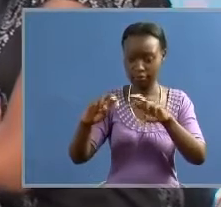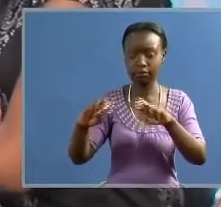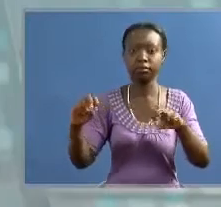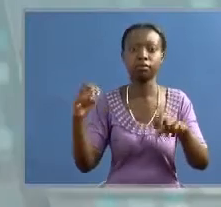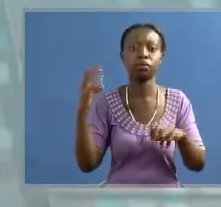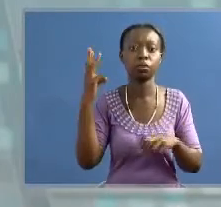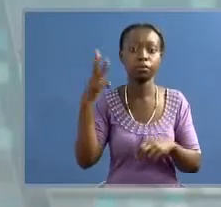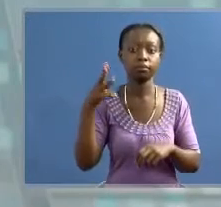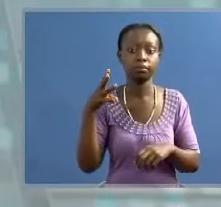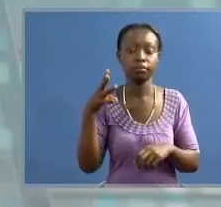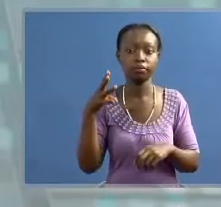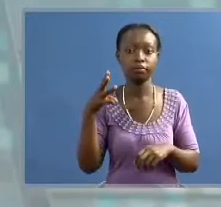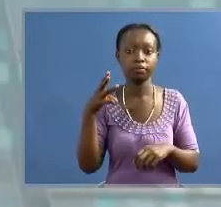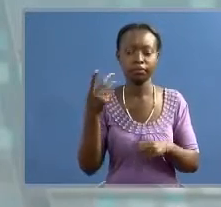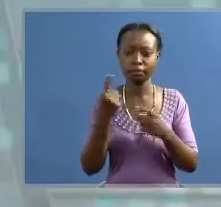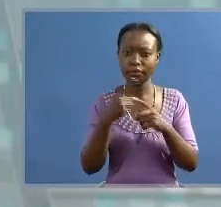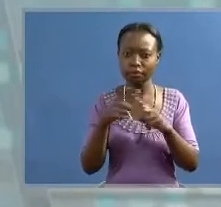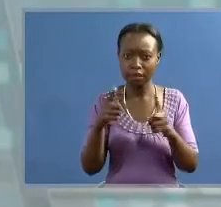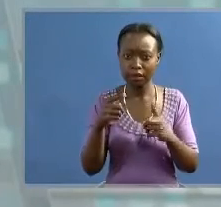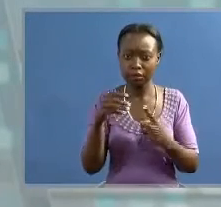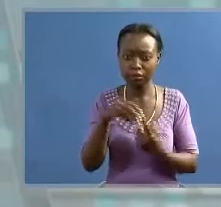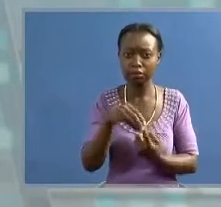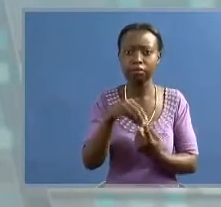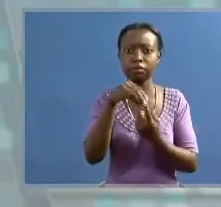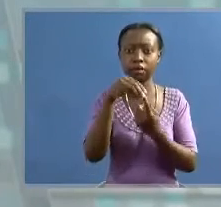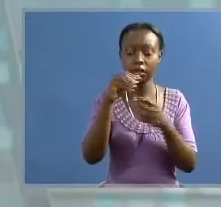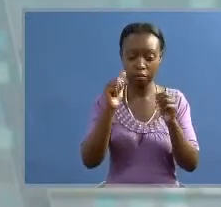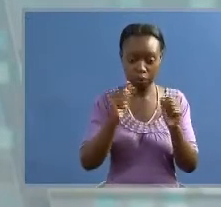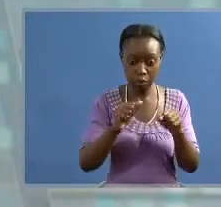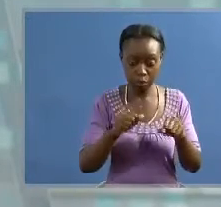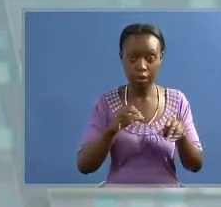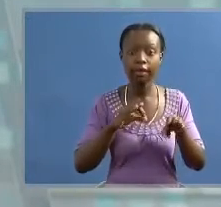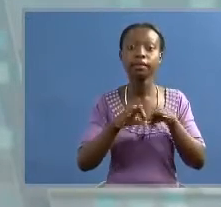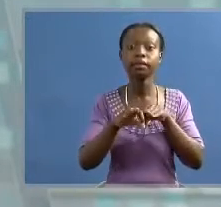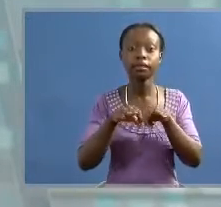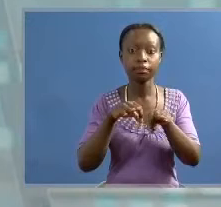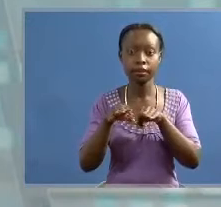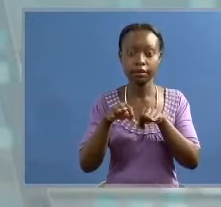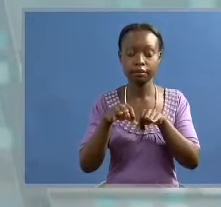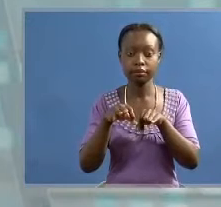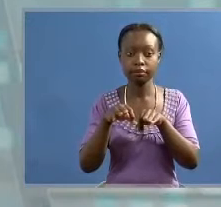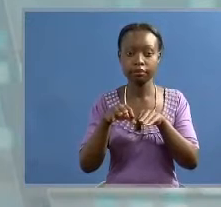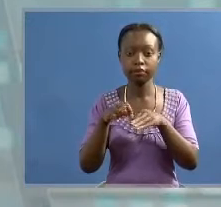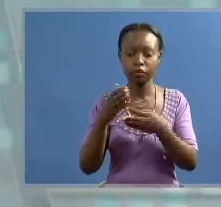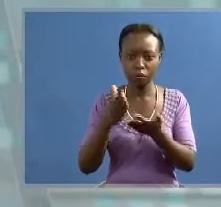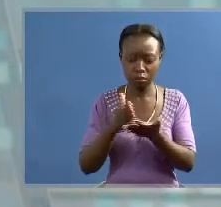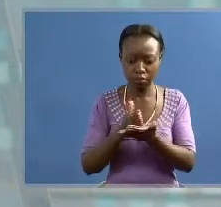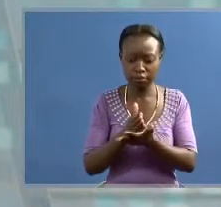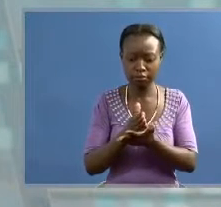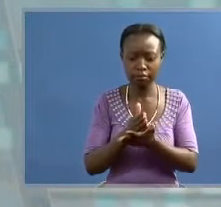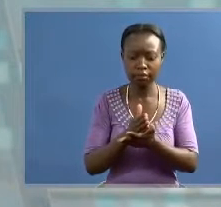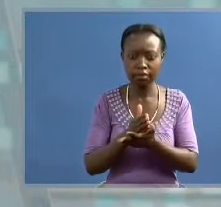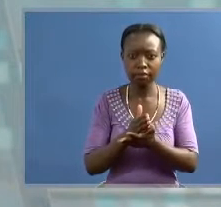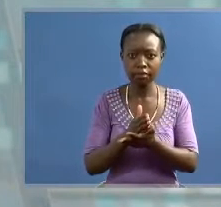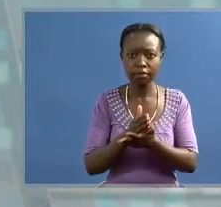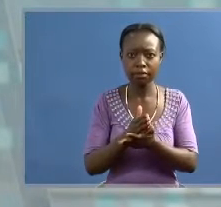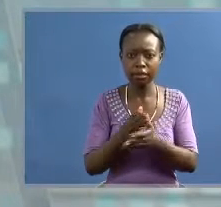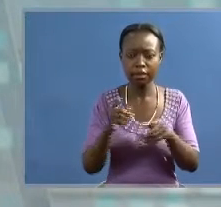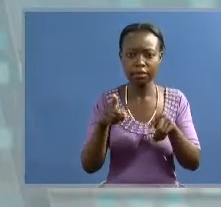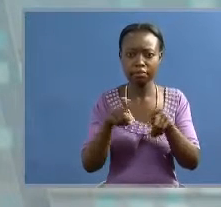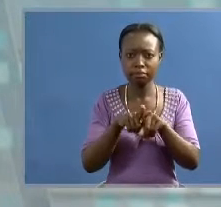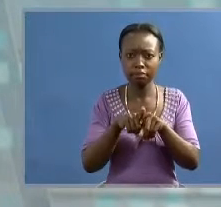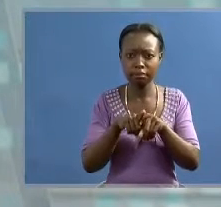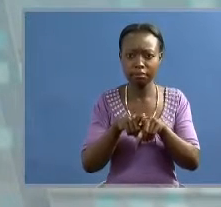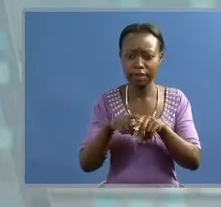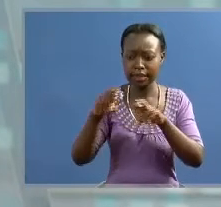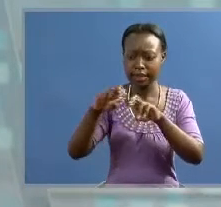Right. So, but the specificity also could be explained by the fact that there are kits, testing kits,